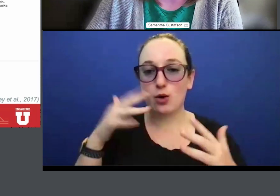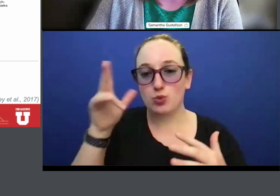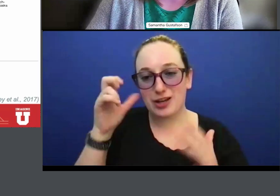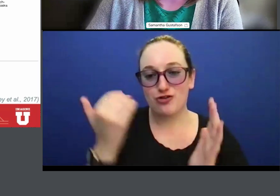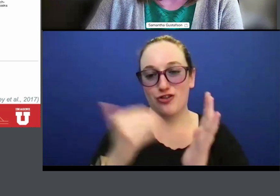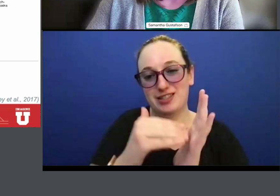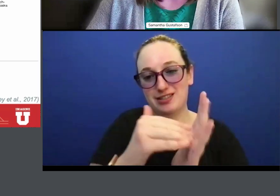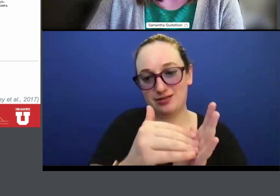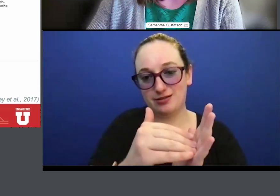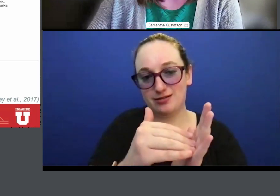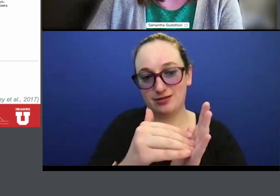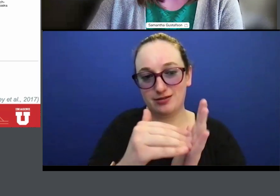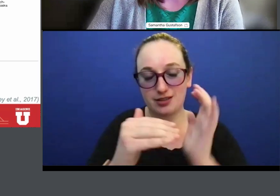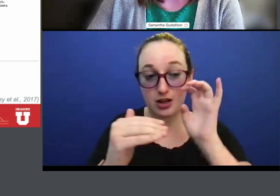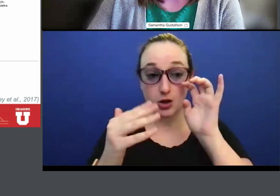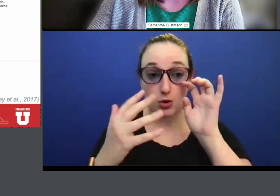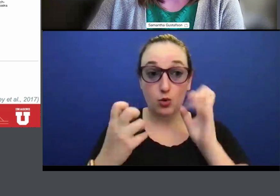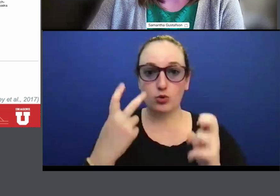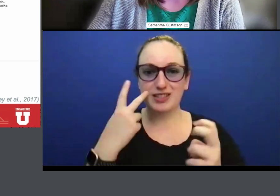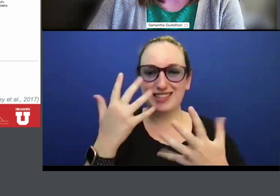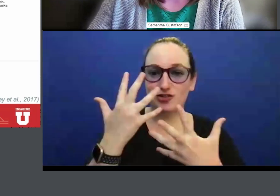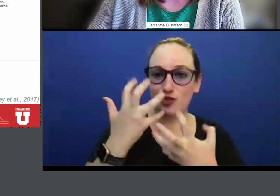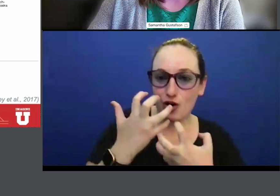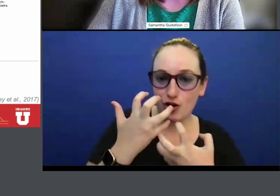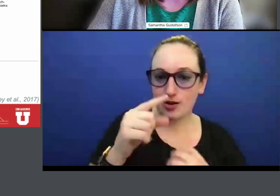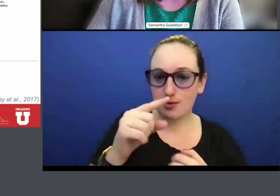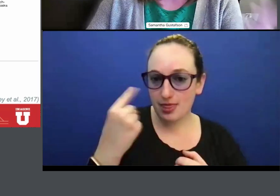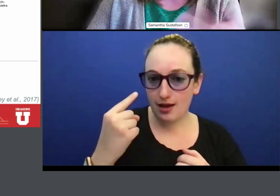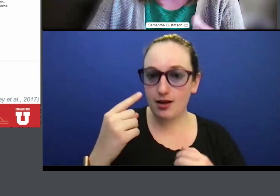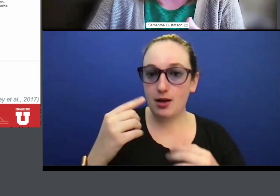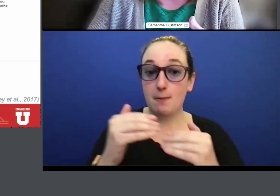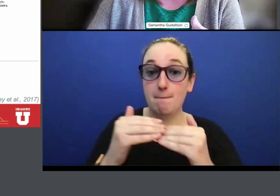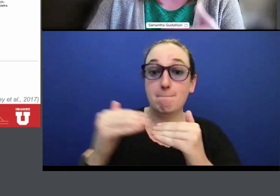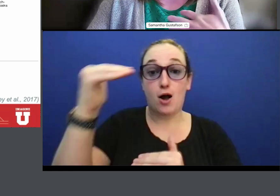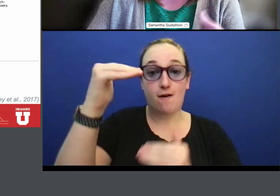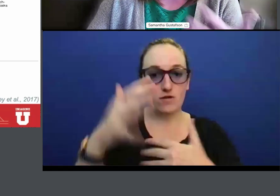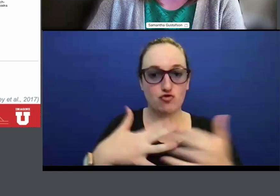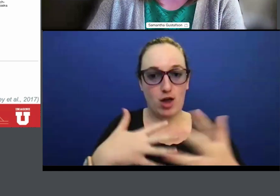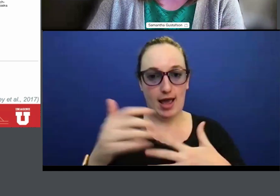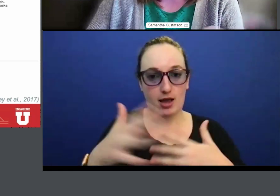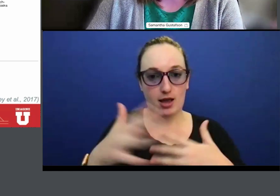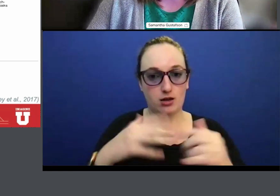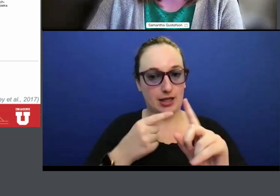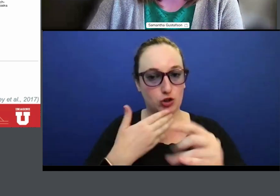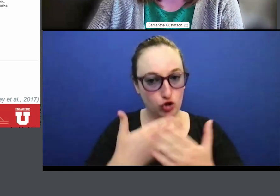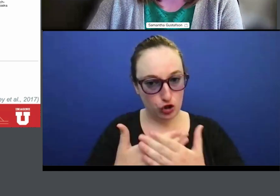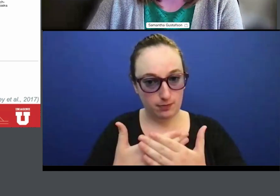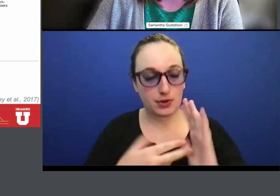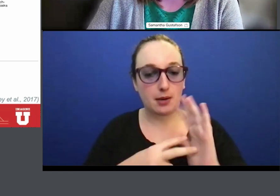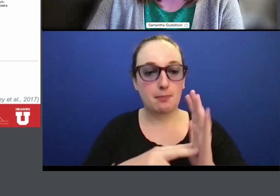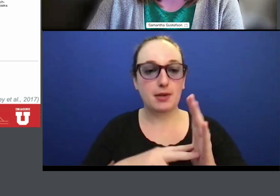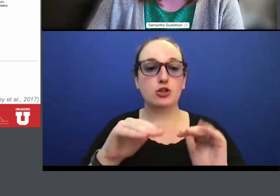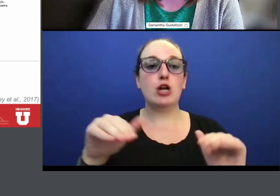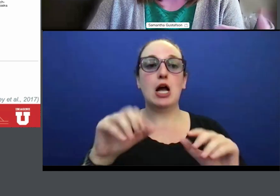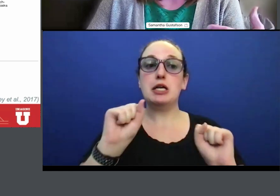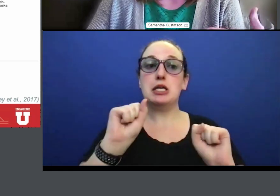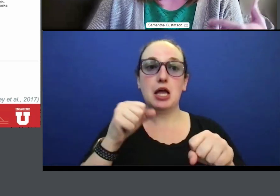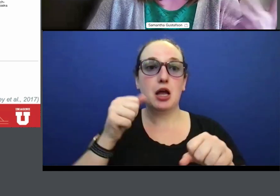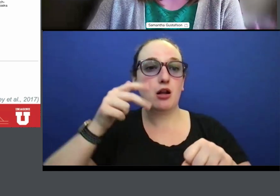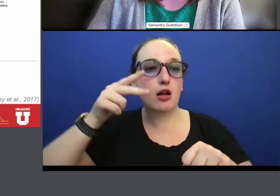the time. So we want to see this dark black line be above the gray line. That means that the child could